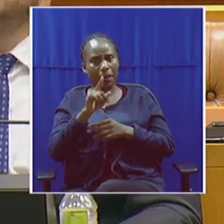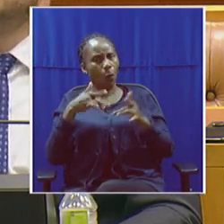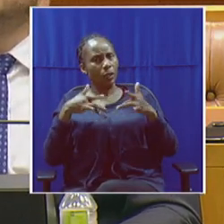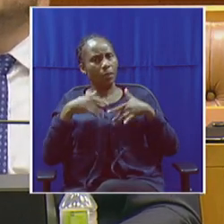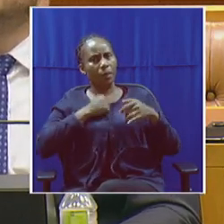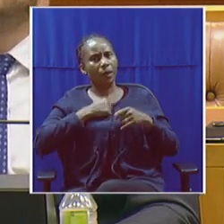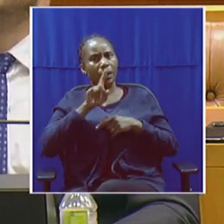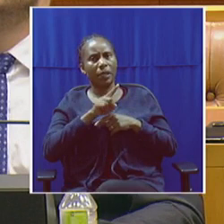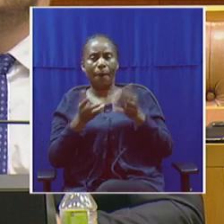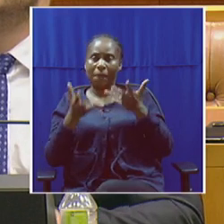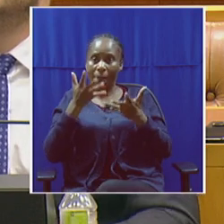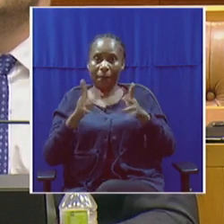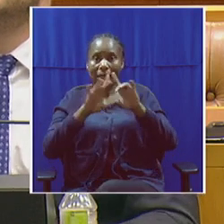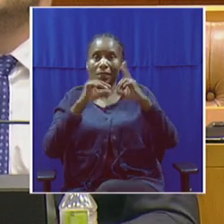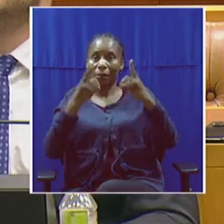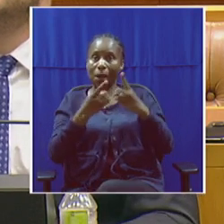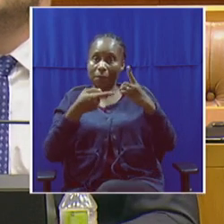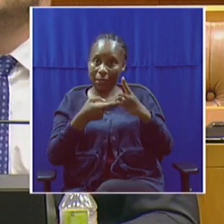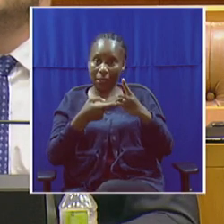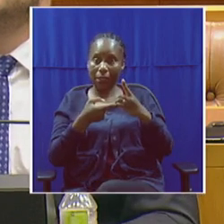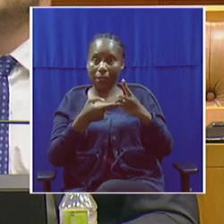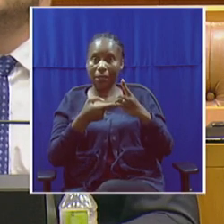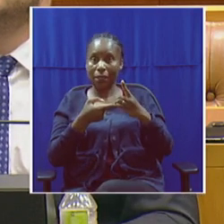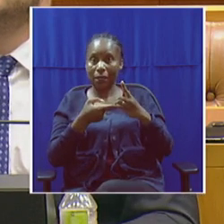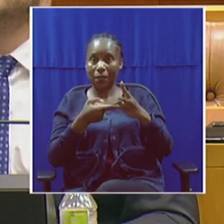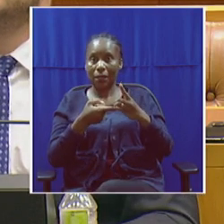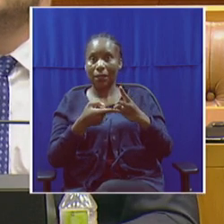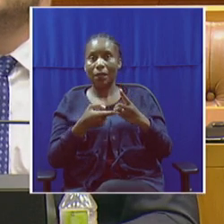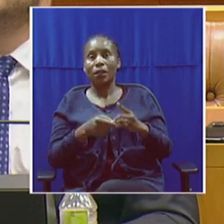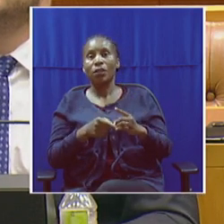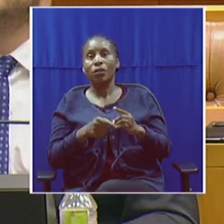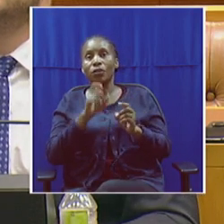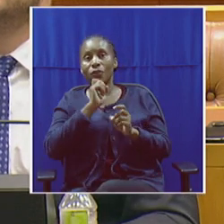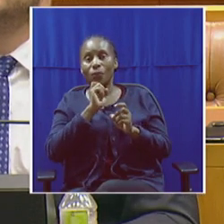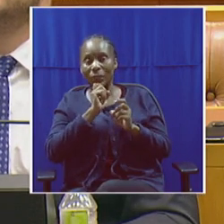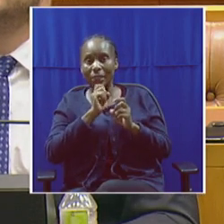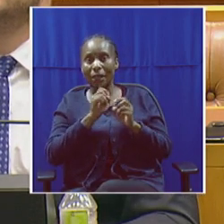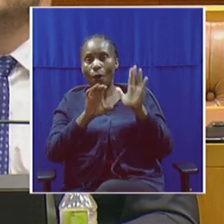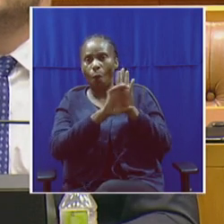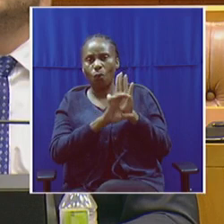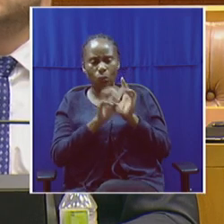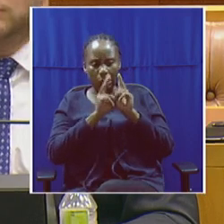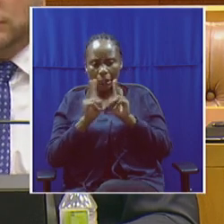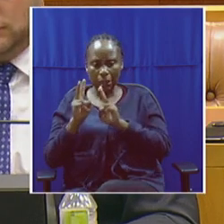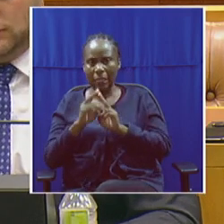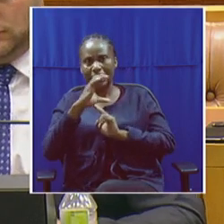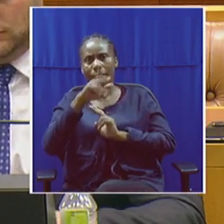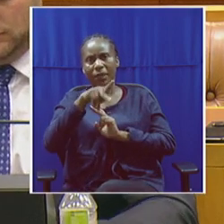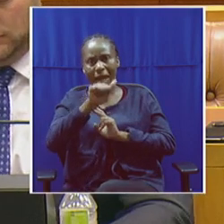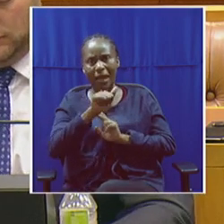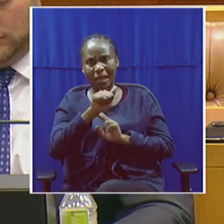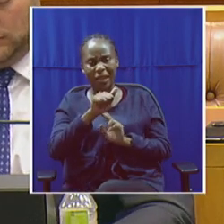maybe the department use a very fine comb to look at which which CPAs actually sit on these